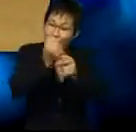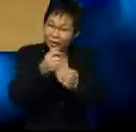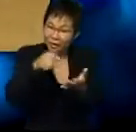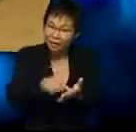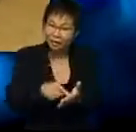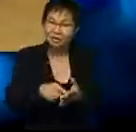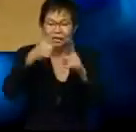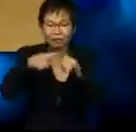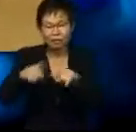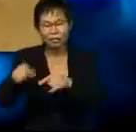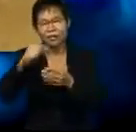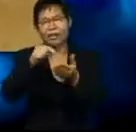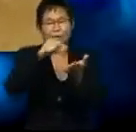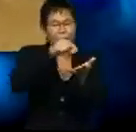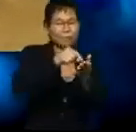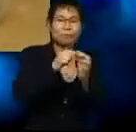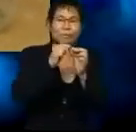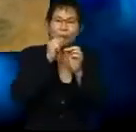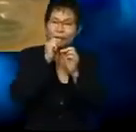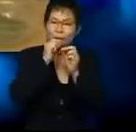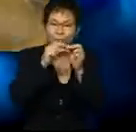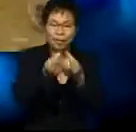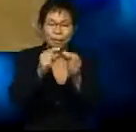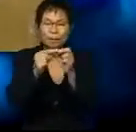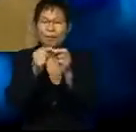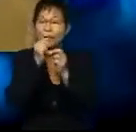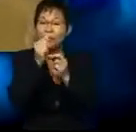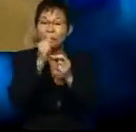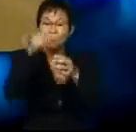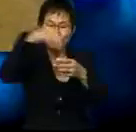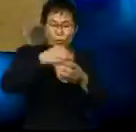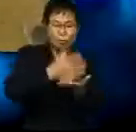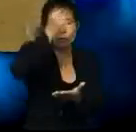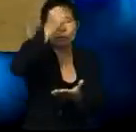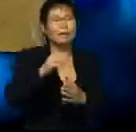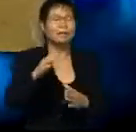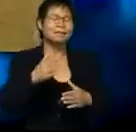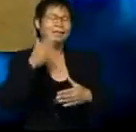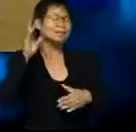a few types of beans in this bottle to give it a nice sound.